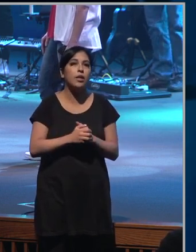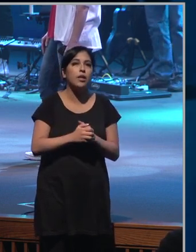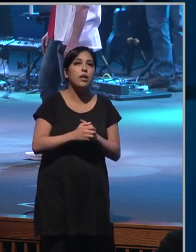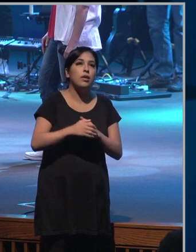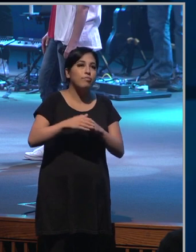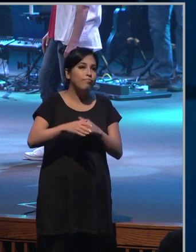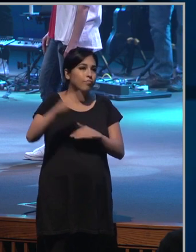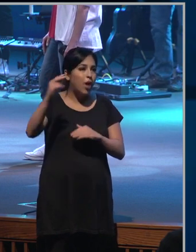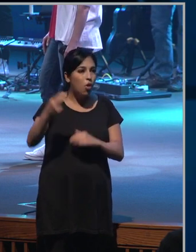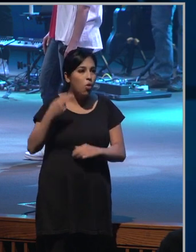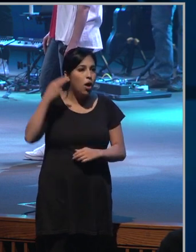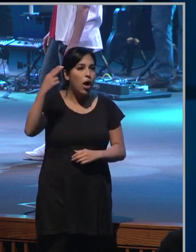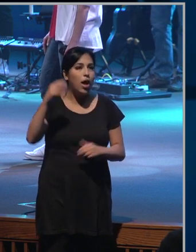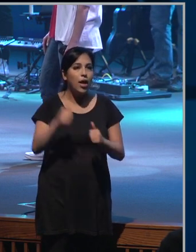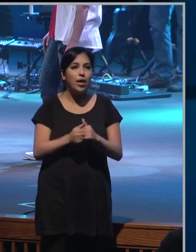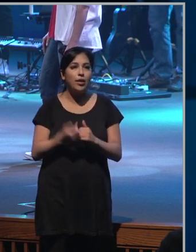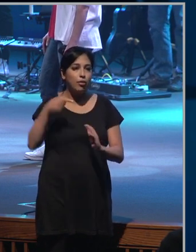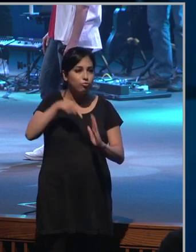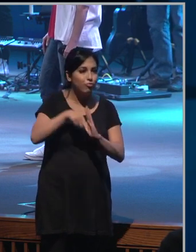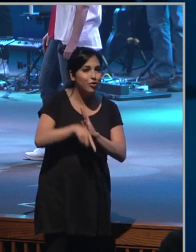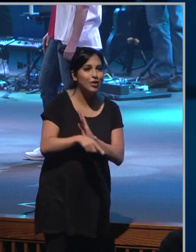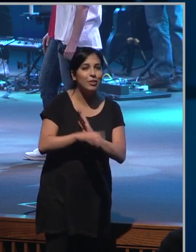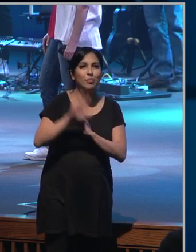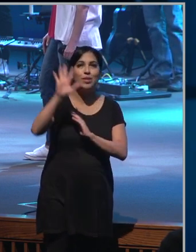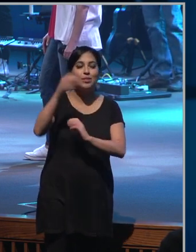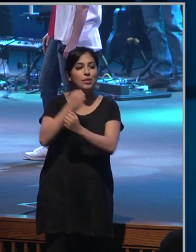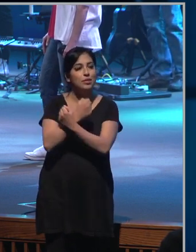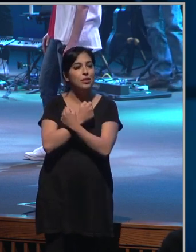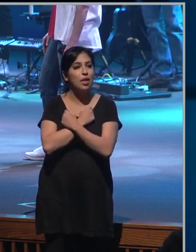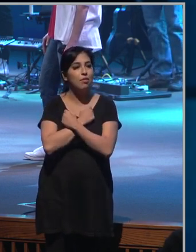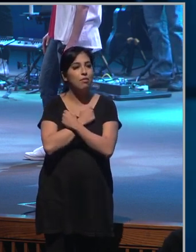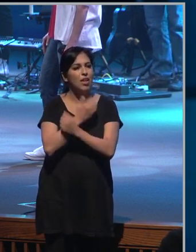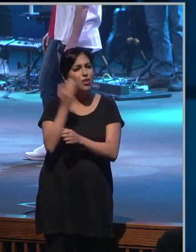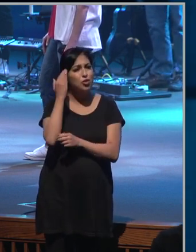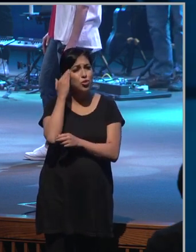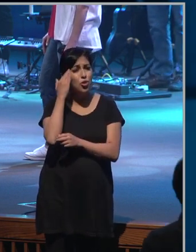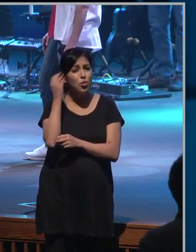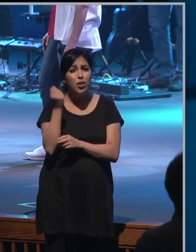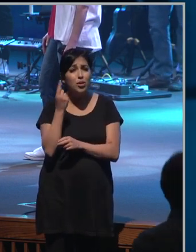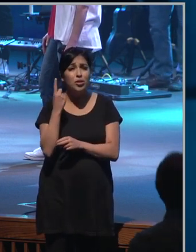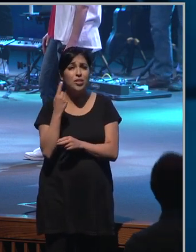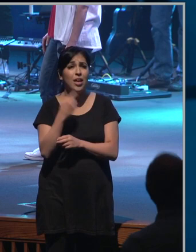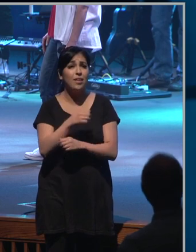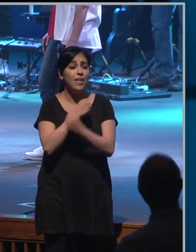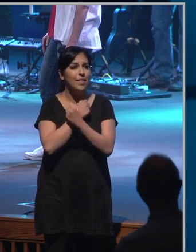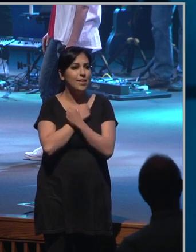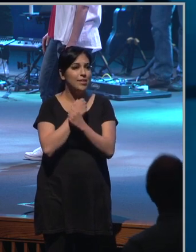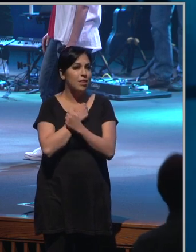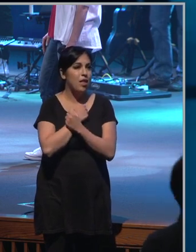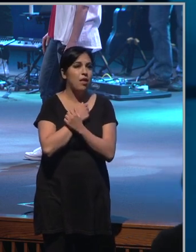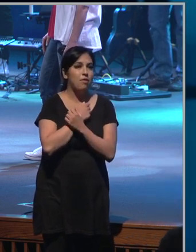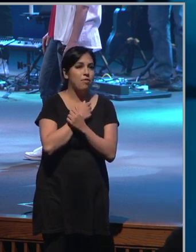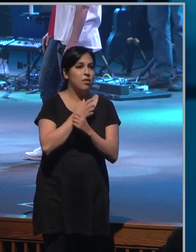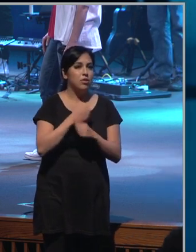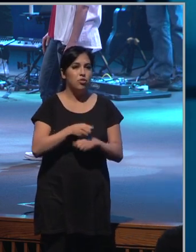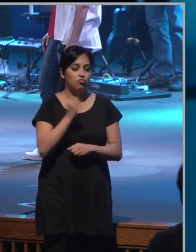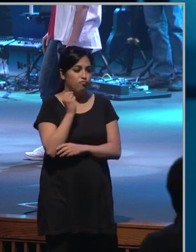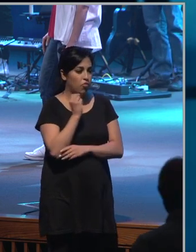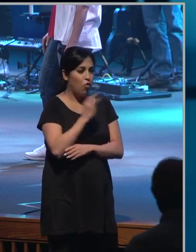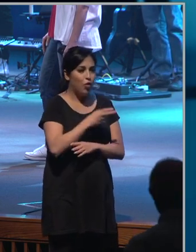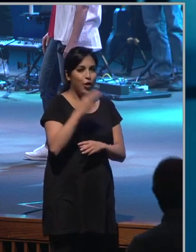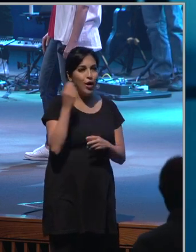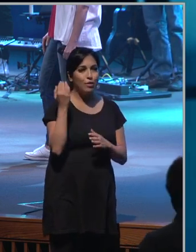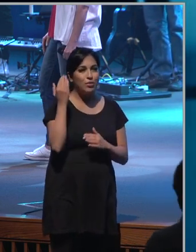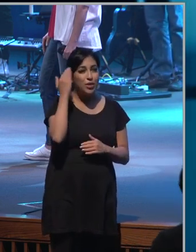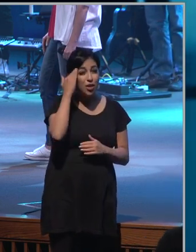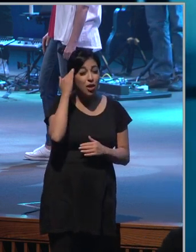and how deep is the love of Christ, and to know that this love that surpasses knowledge, that you may be filled